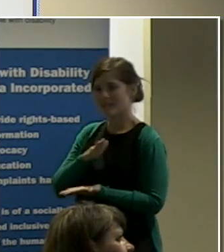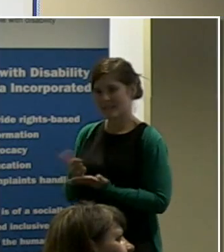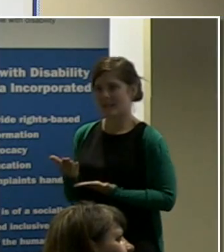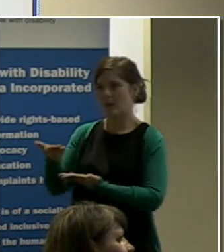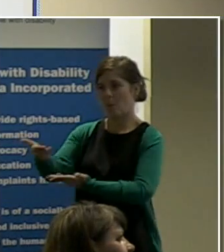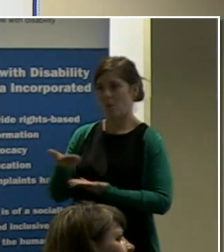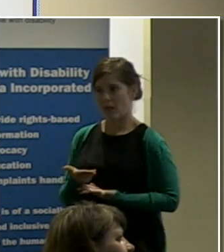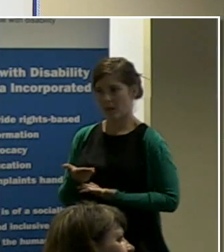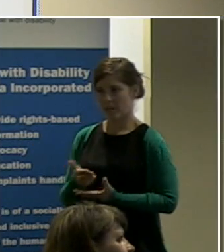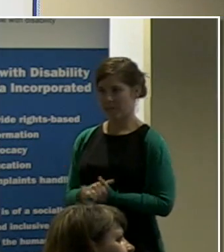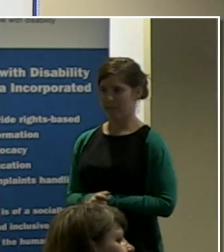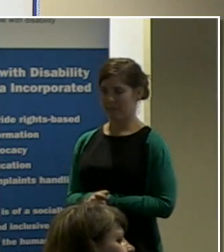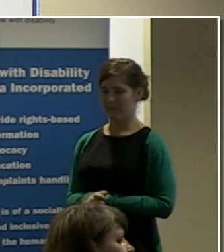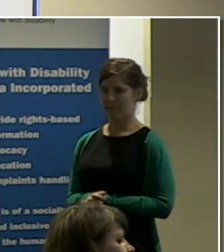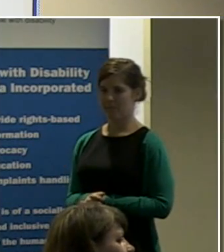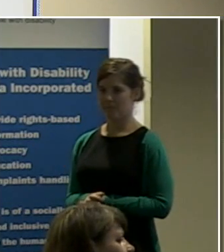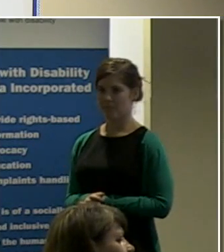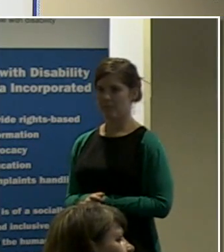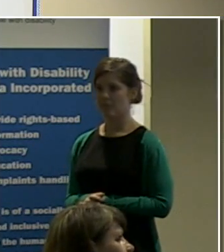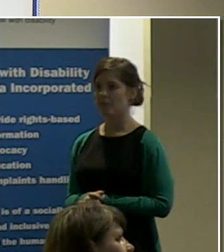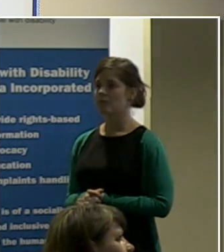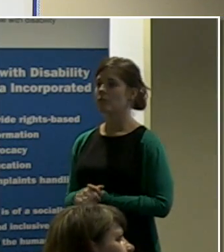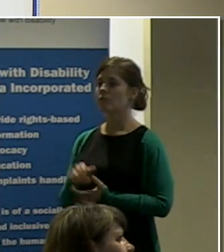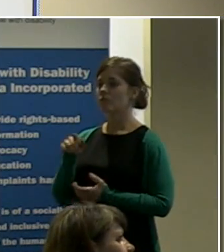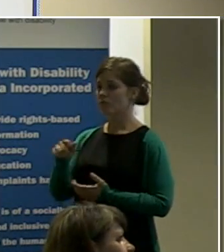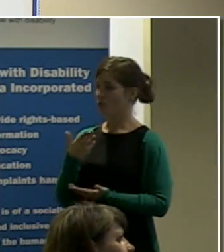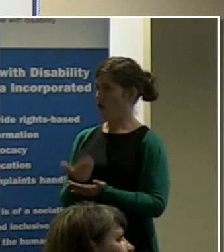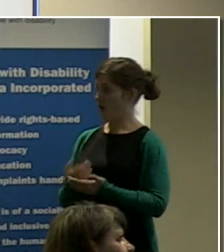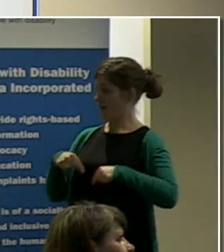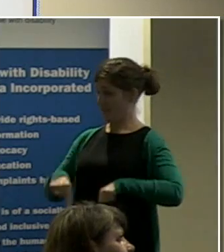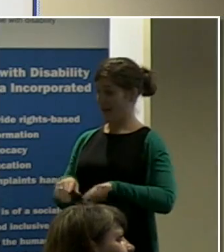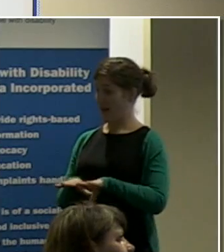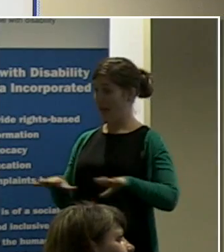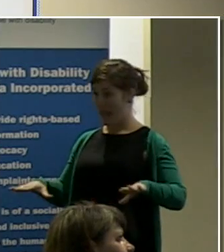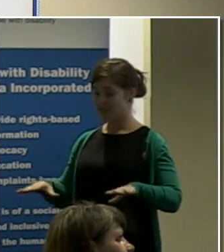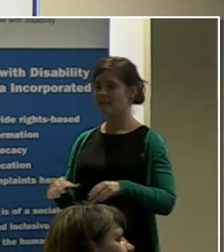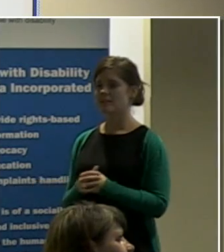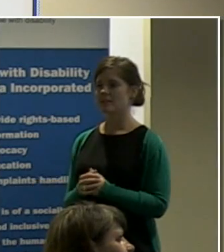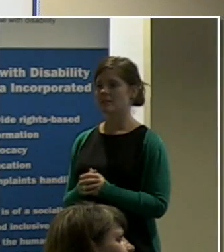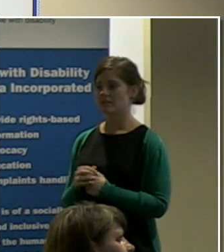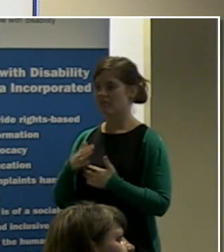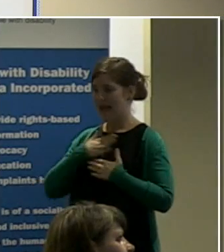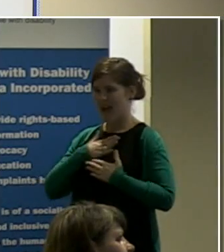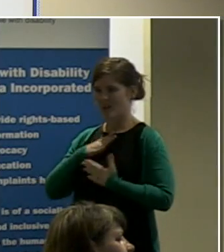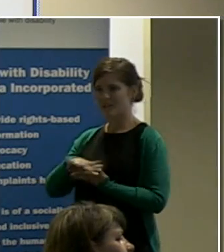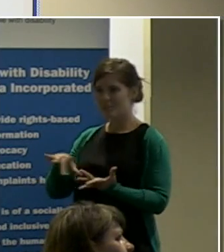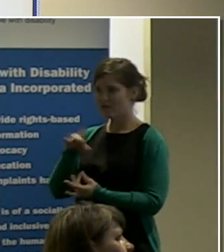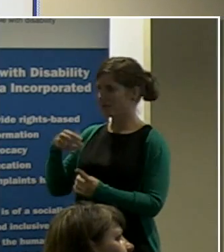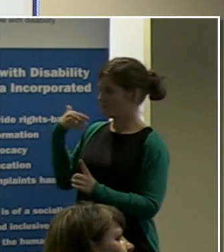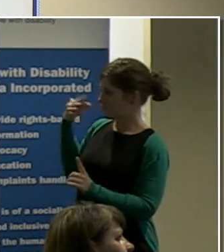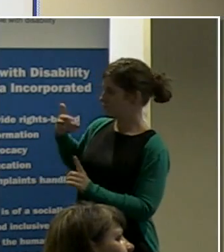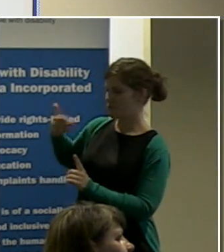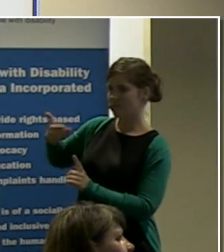to Gadigal. And as you travel across these traditional lands, may the spirits of our